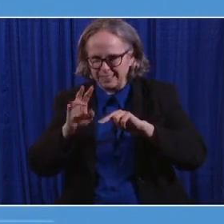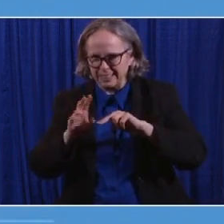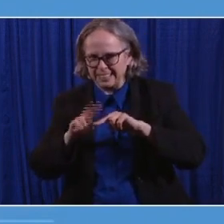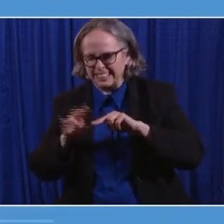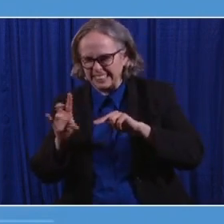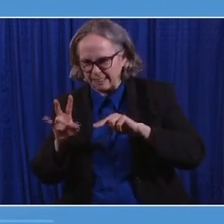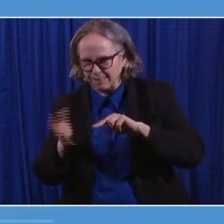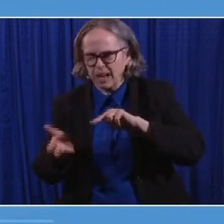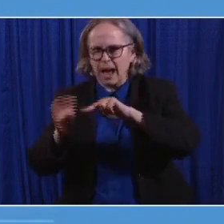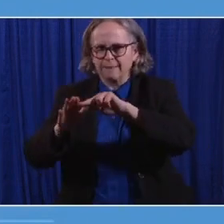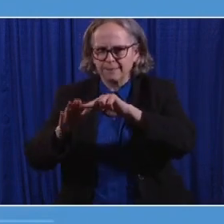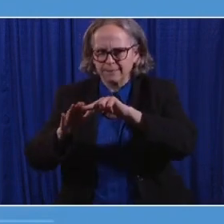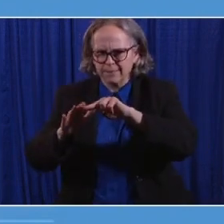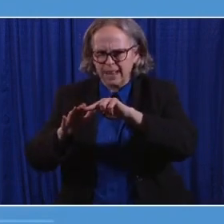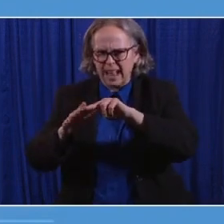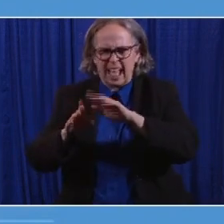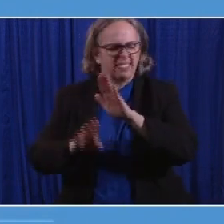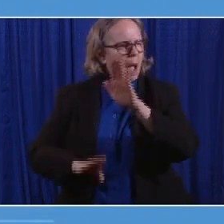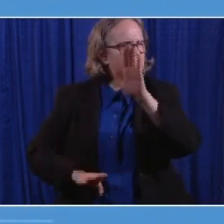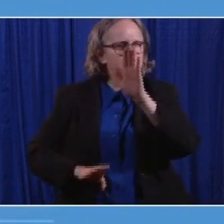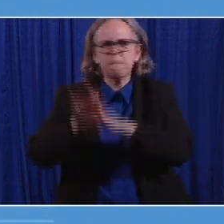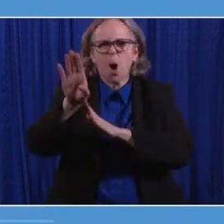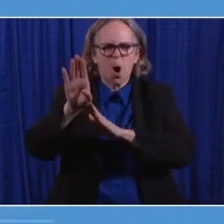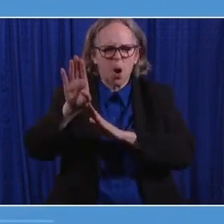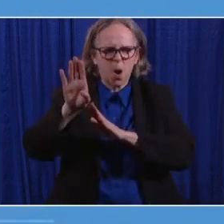start taking off.